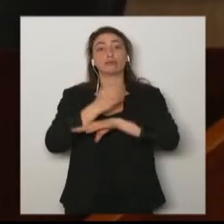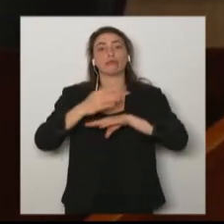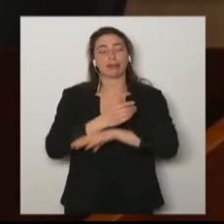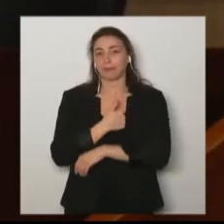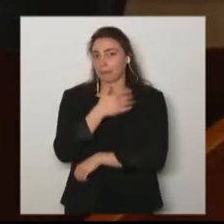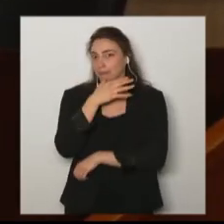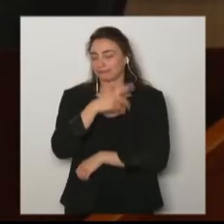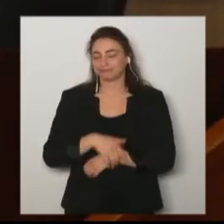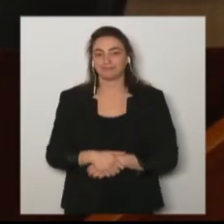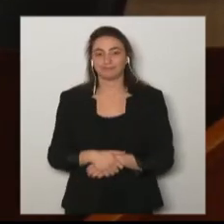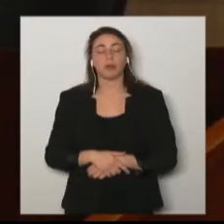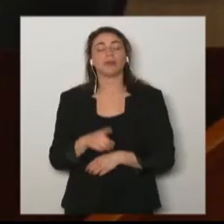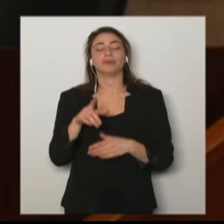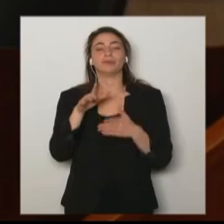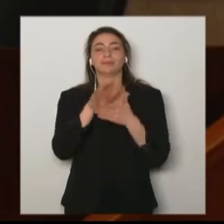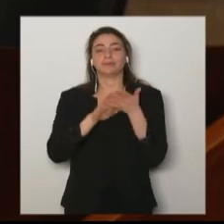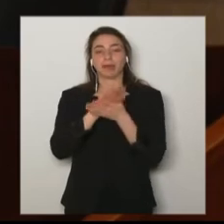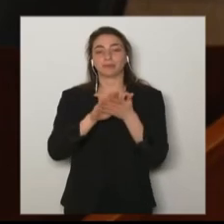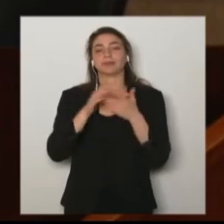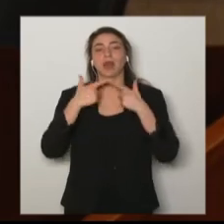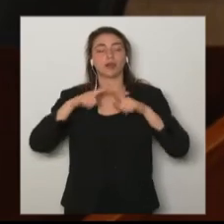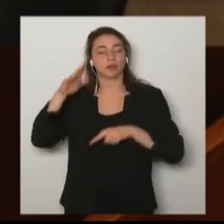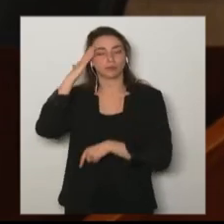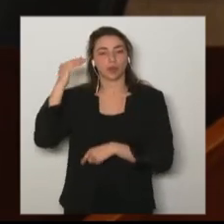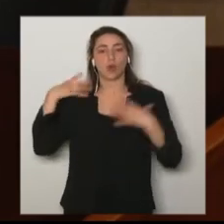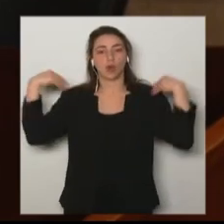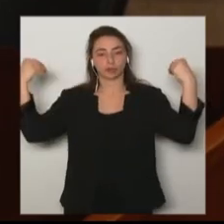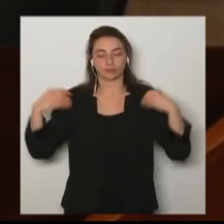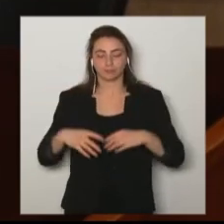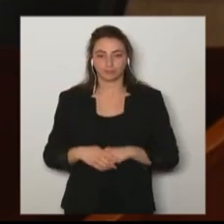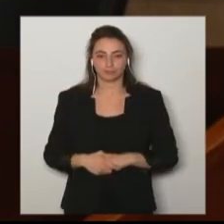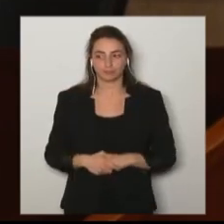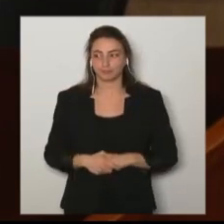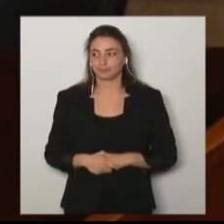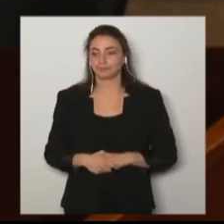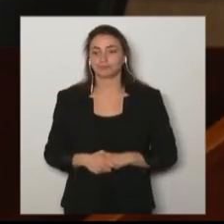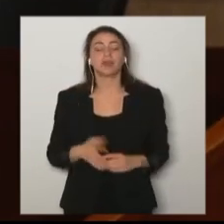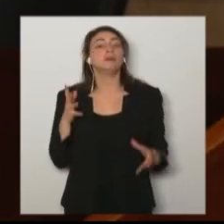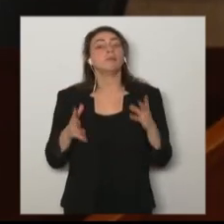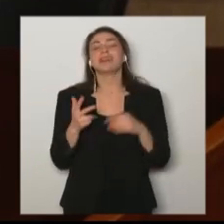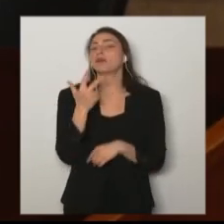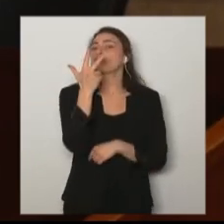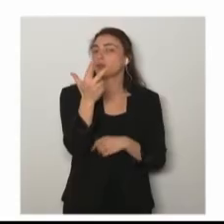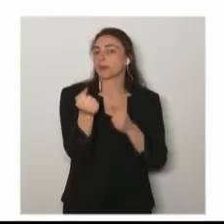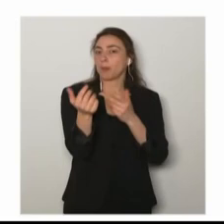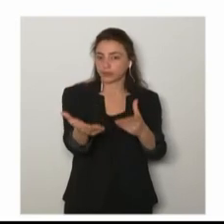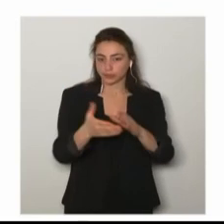Maybe we can see the statements, the three statements coming. And the first statements from this group, very important statement.